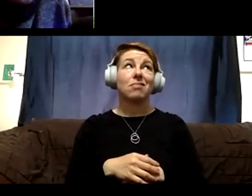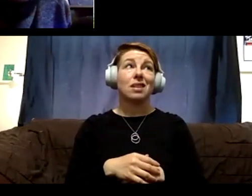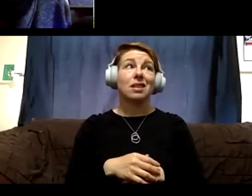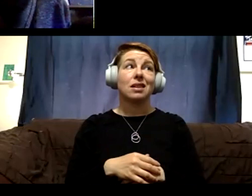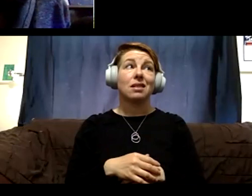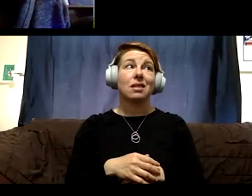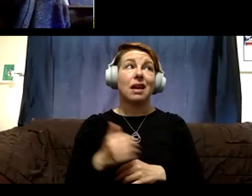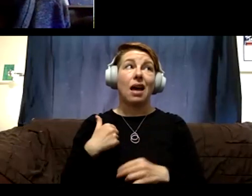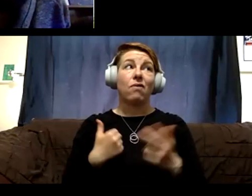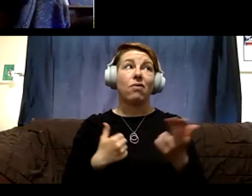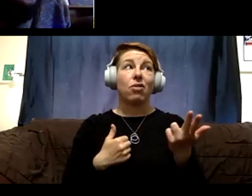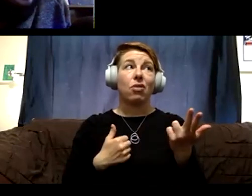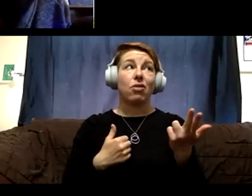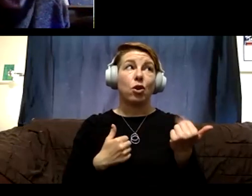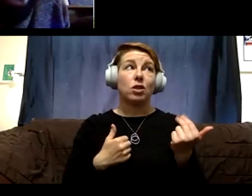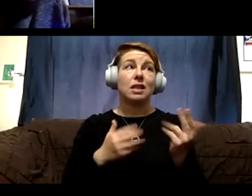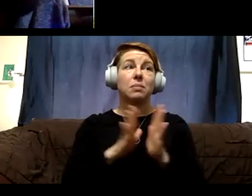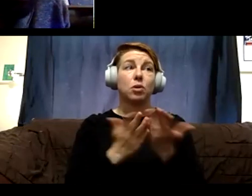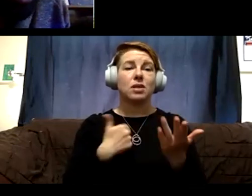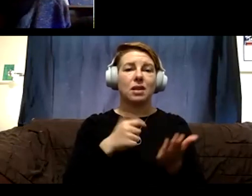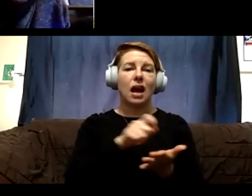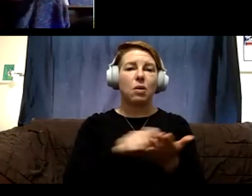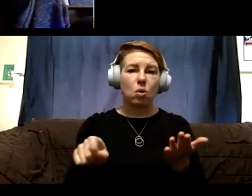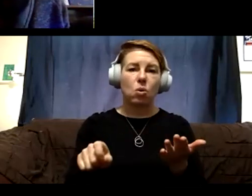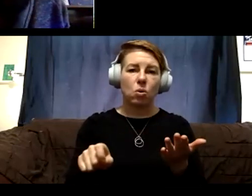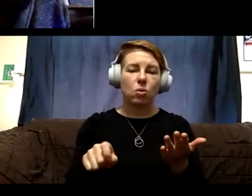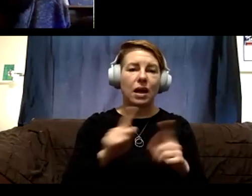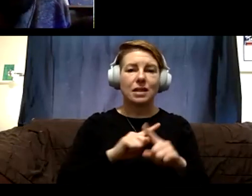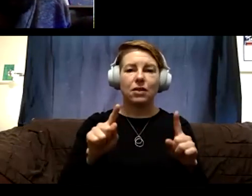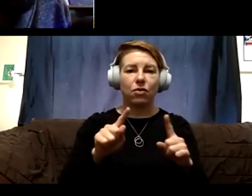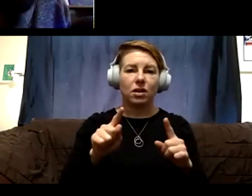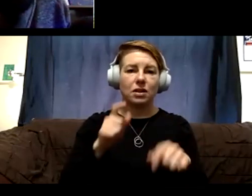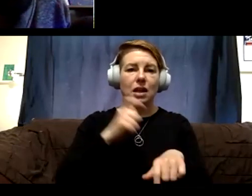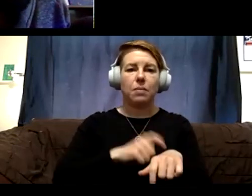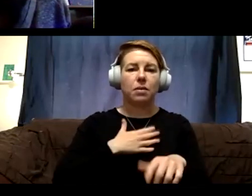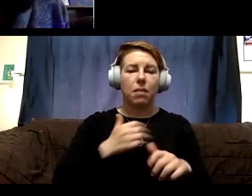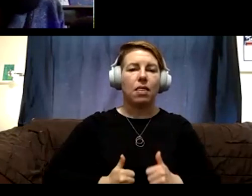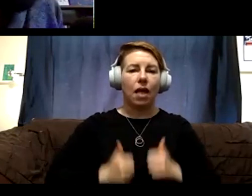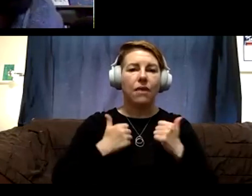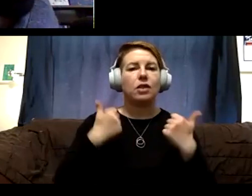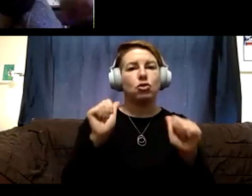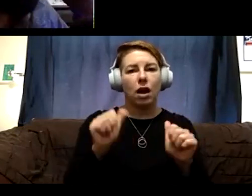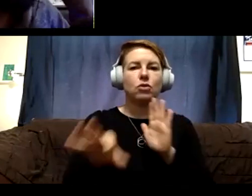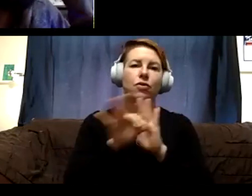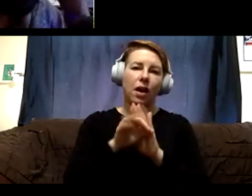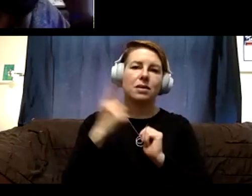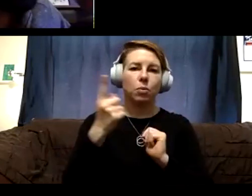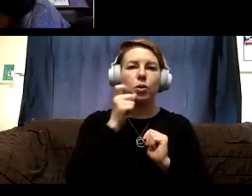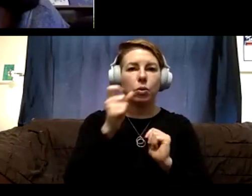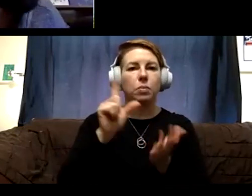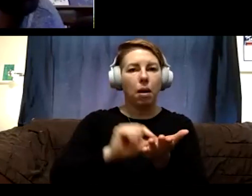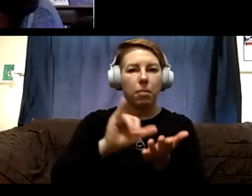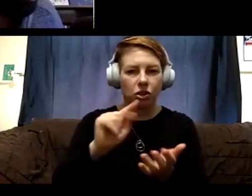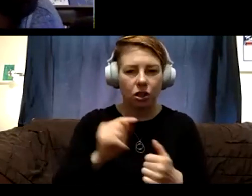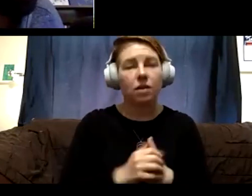13 that I wrote at various points in my life and tried to shop around. So there's just, like, so... And